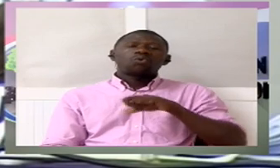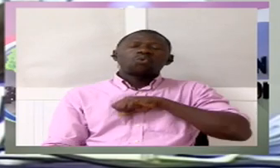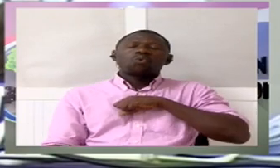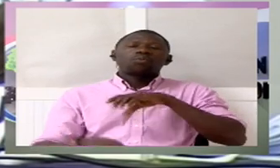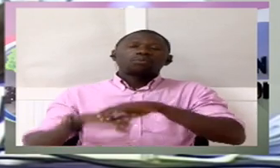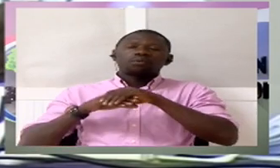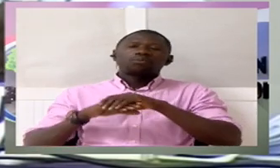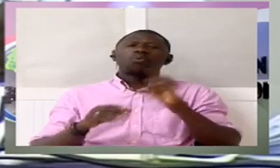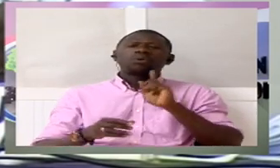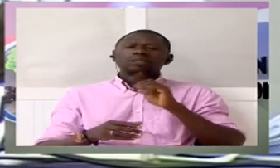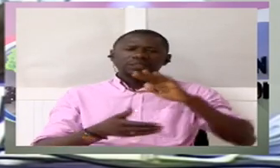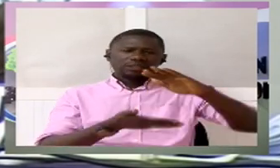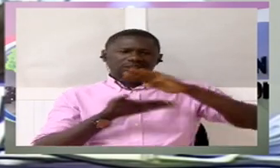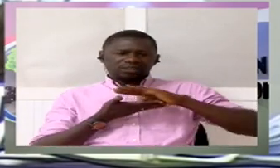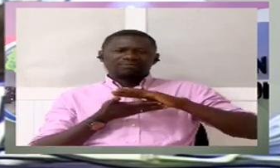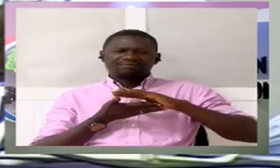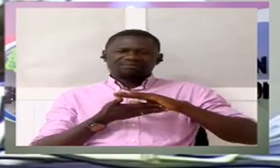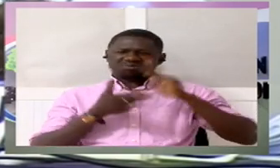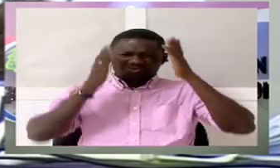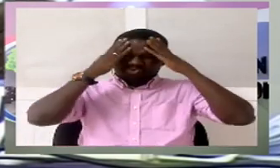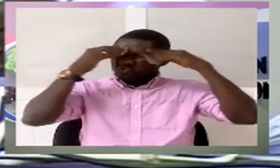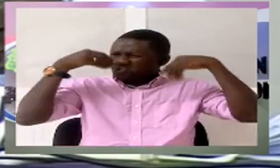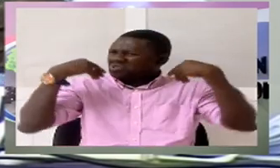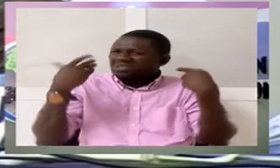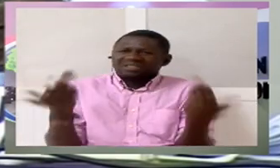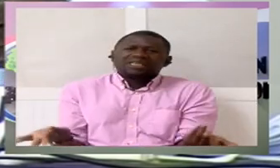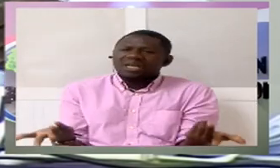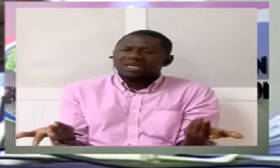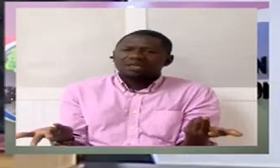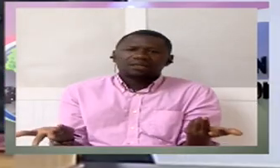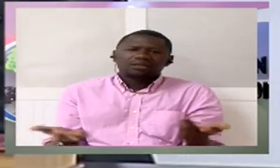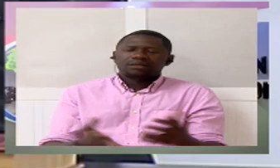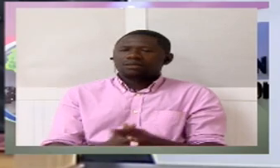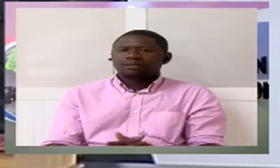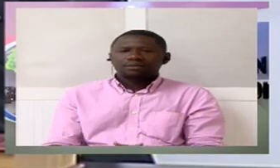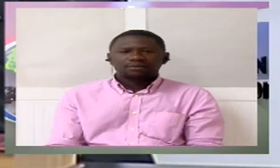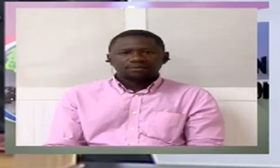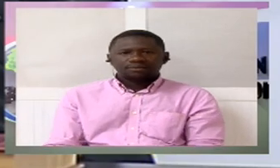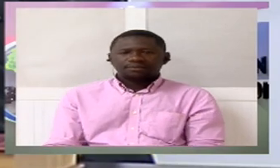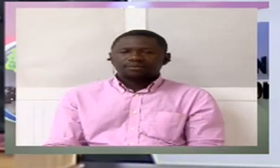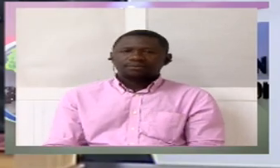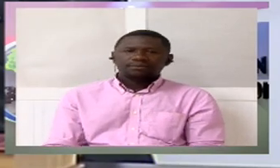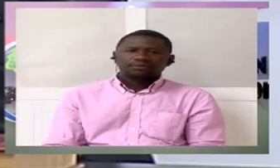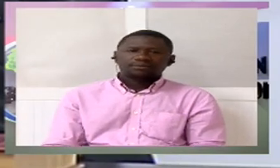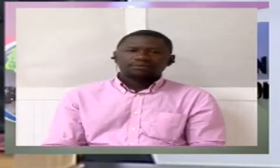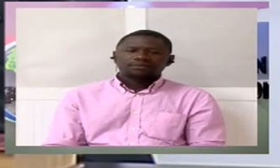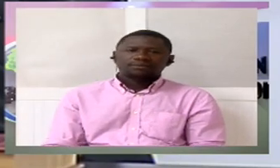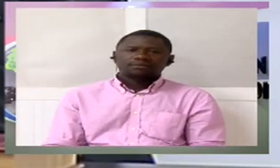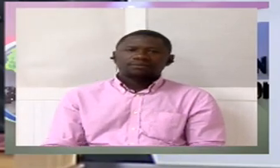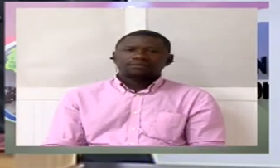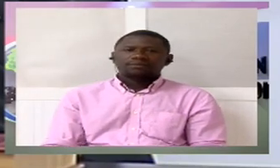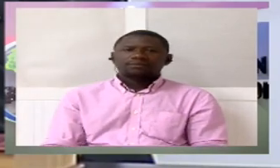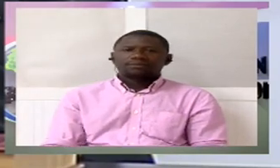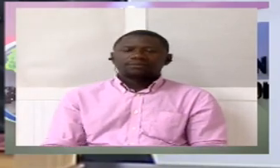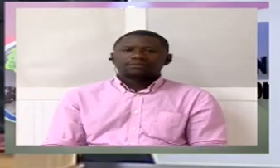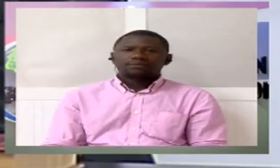was incomprehensible. Banyi itandila ko, ate Baba Job mutale nunko, abadin